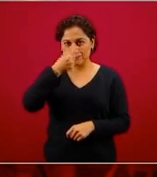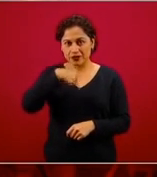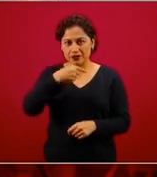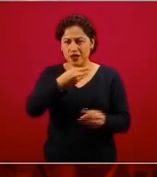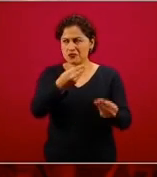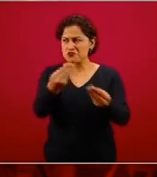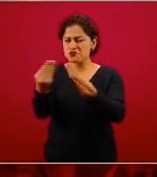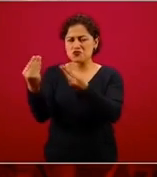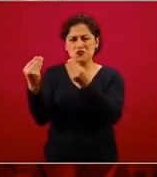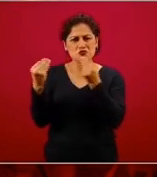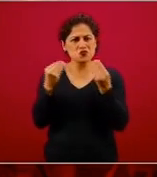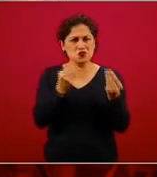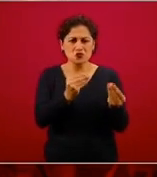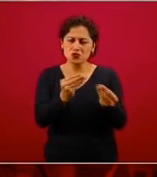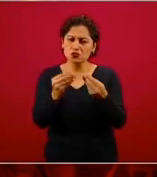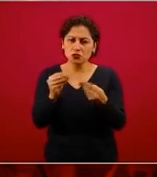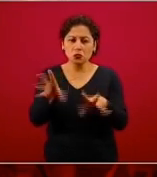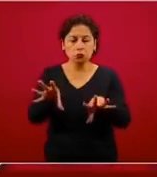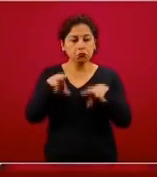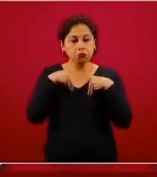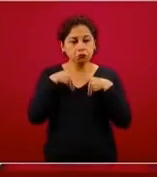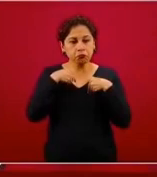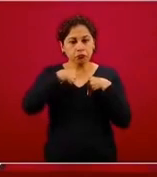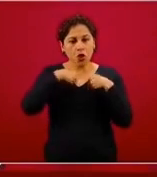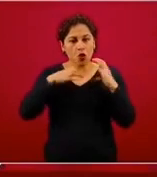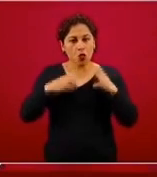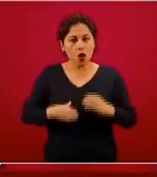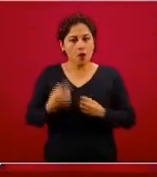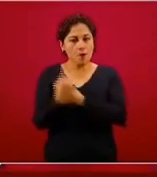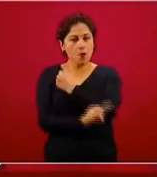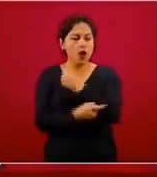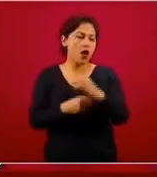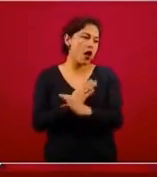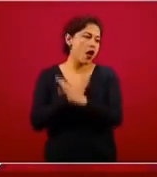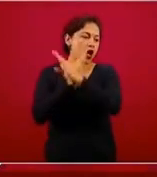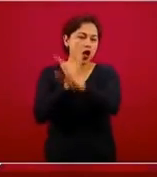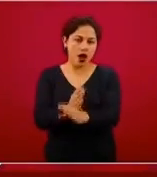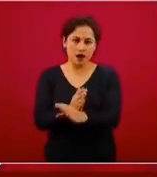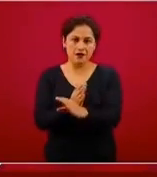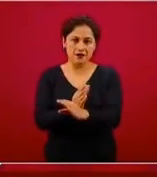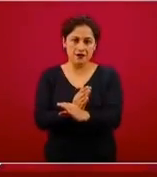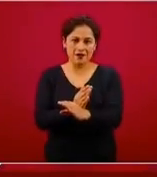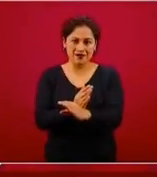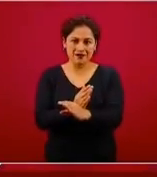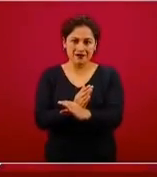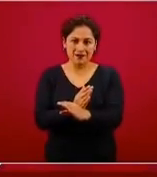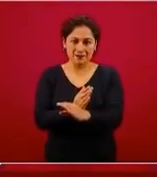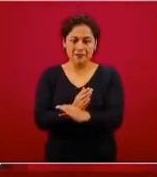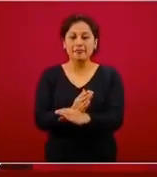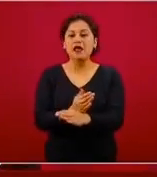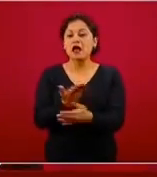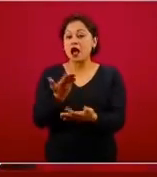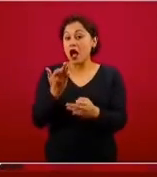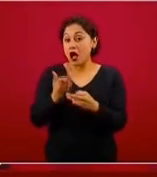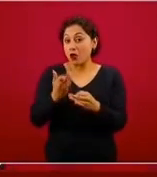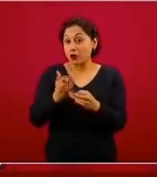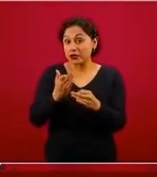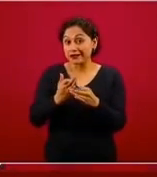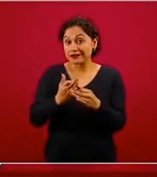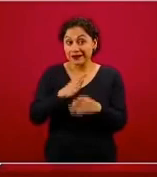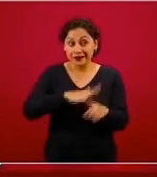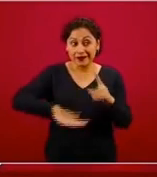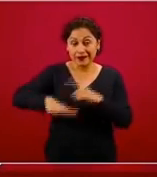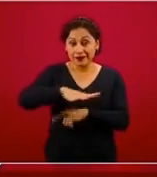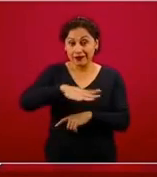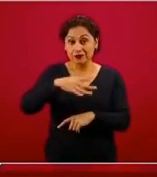virus there de are las just so many enfermedades viruses, respiratorias especially for que se protege respiratory para un grupo de ellos. diseases, Y en este is that caso, we get con protected esta from